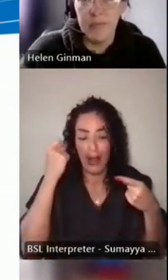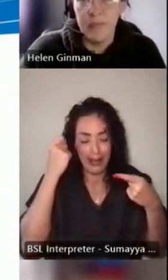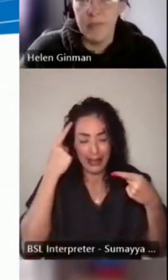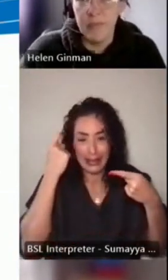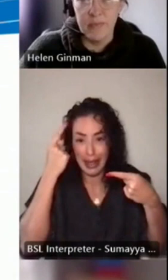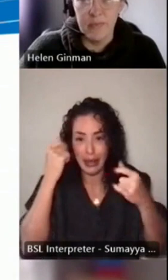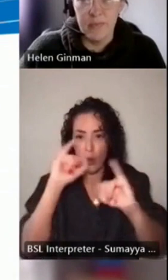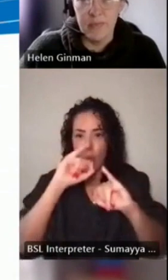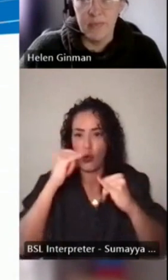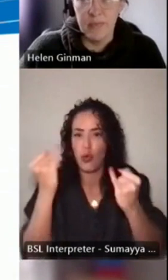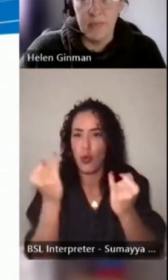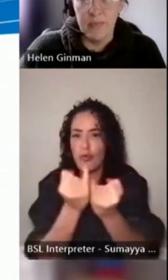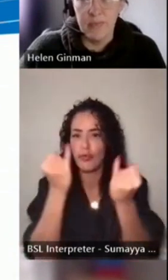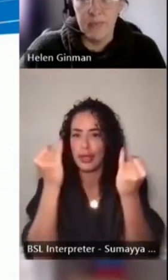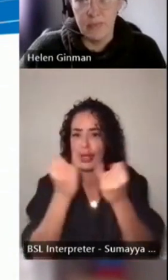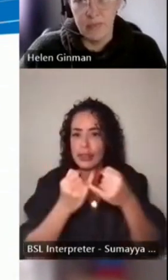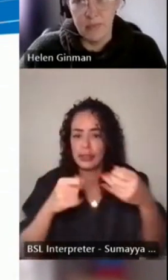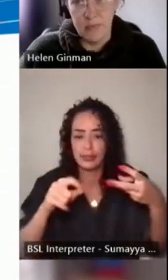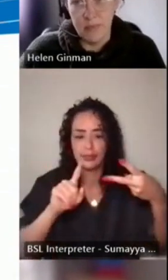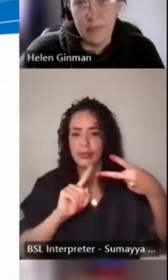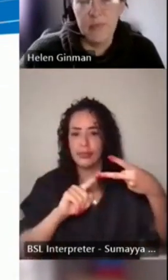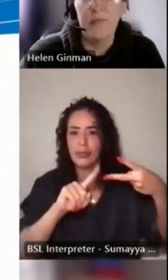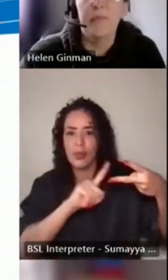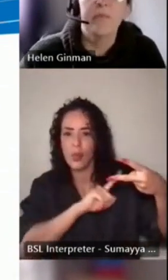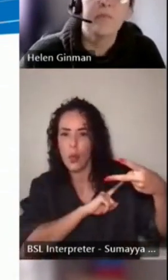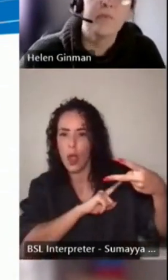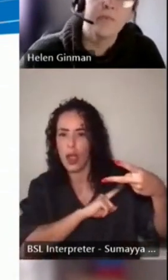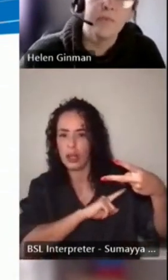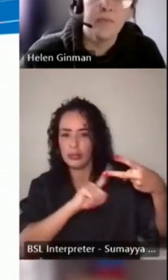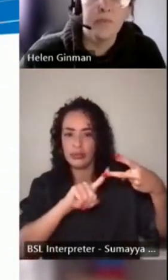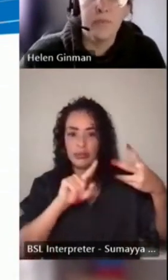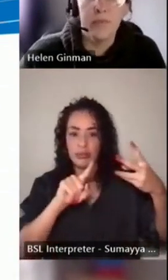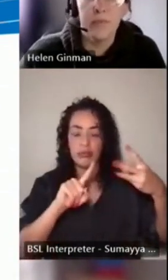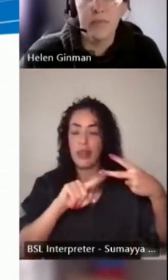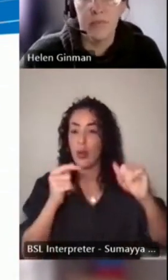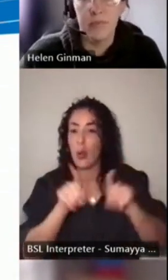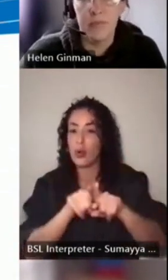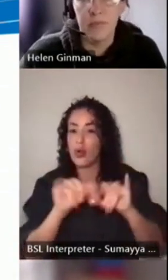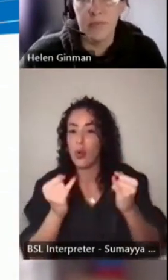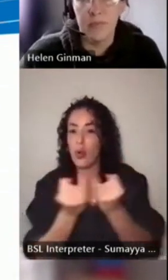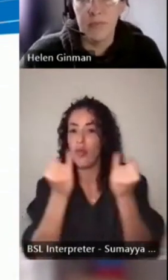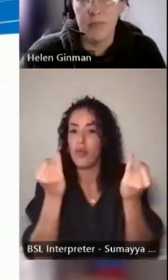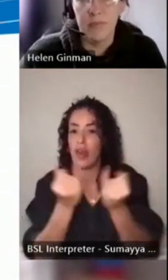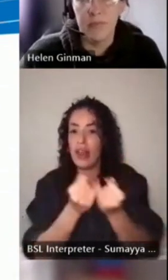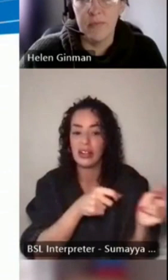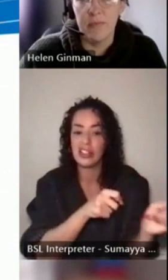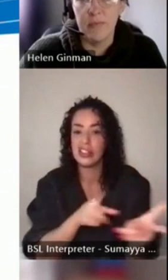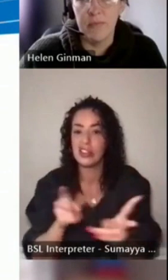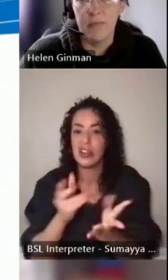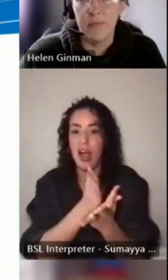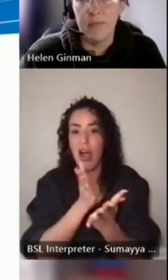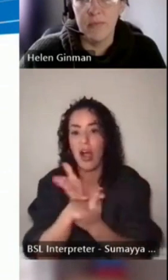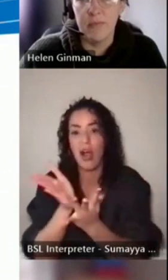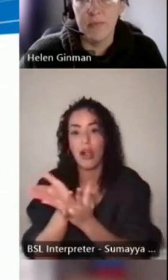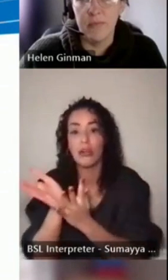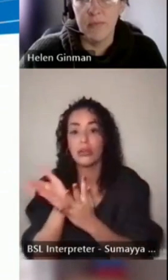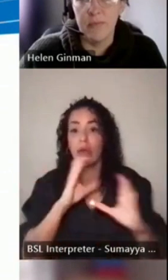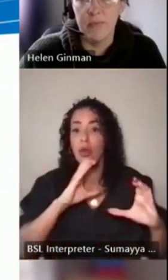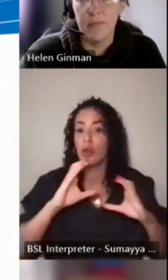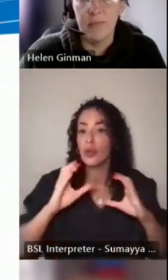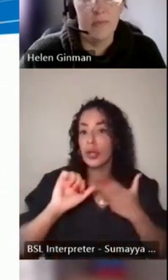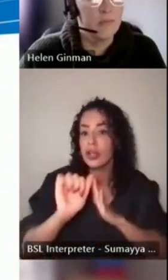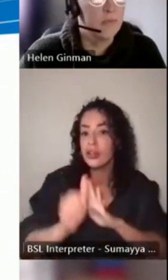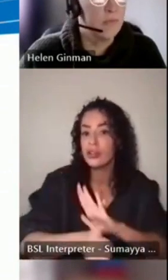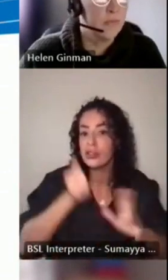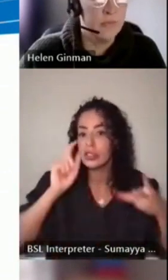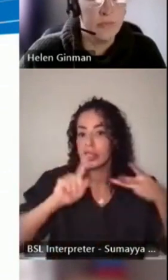conflict, the common causes of conflict and conflict styles, communication skills,